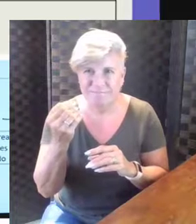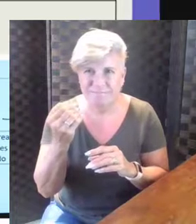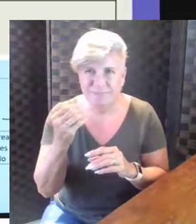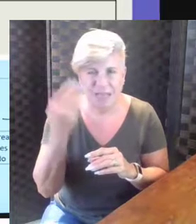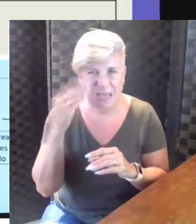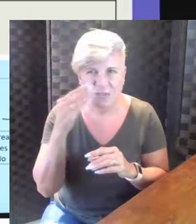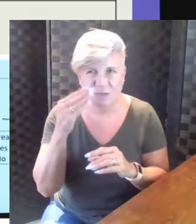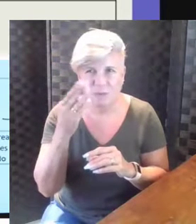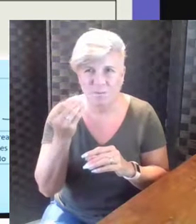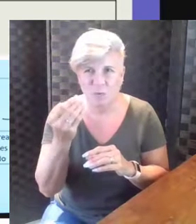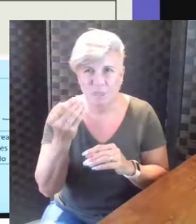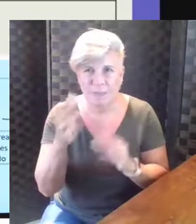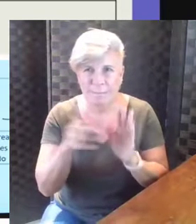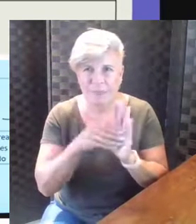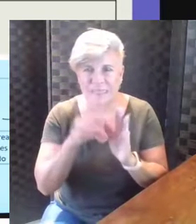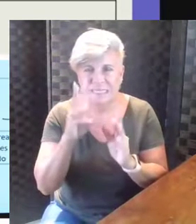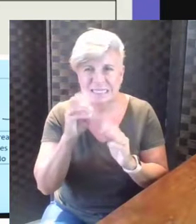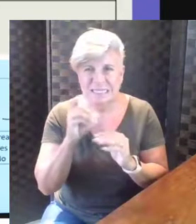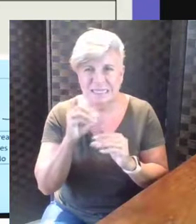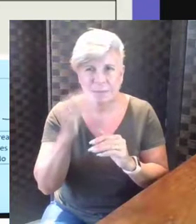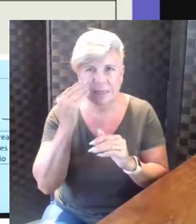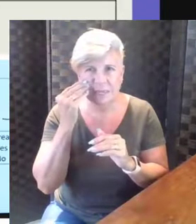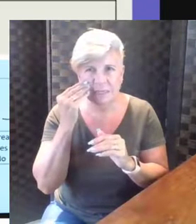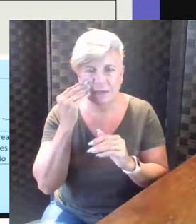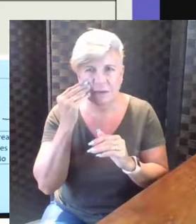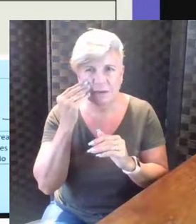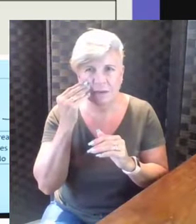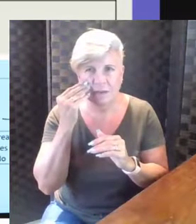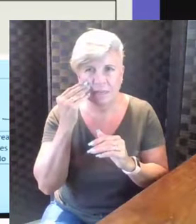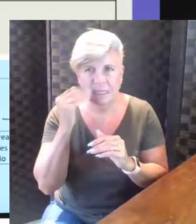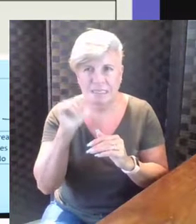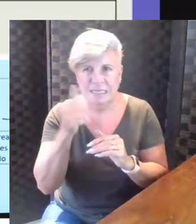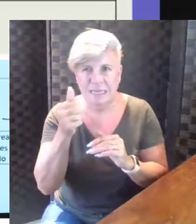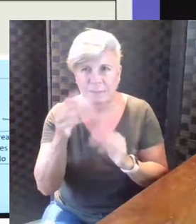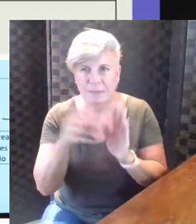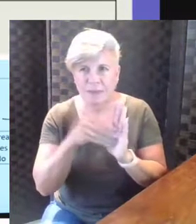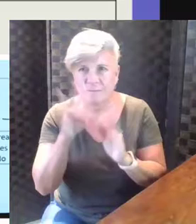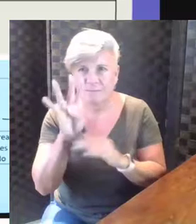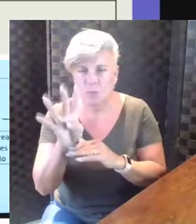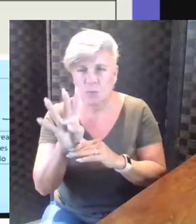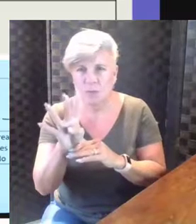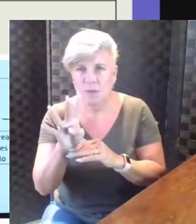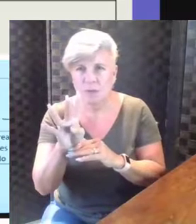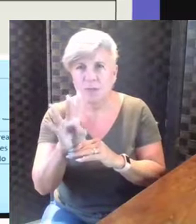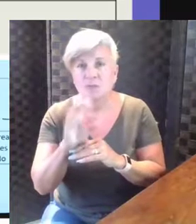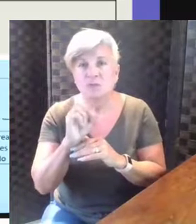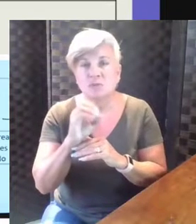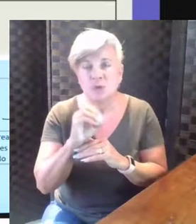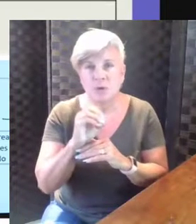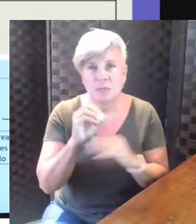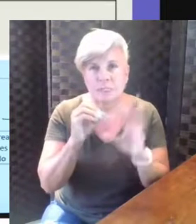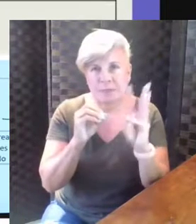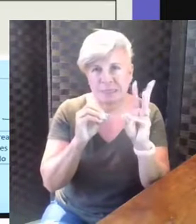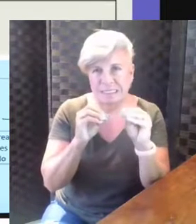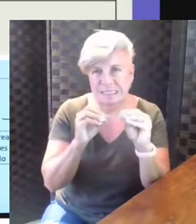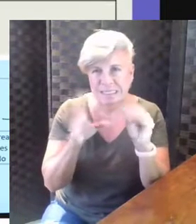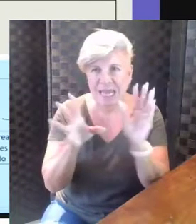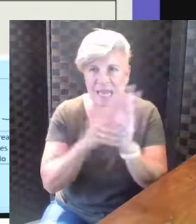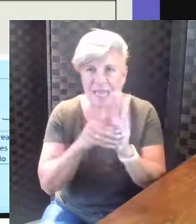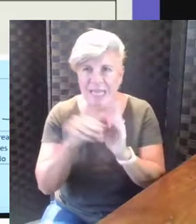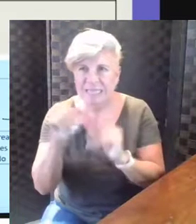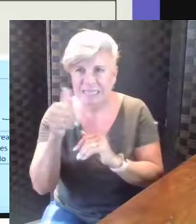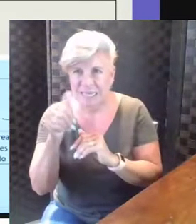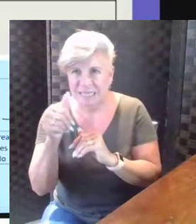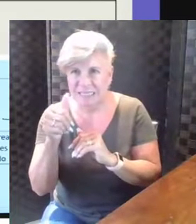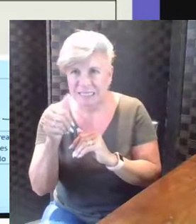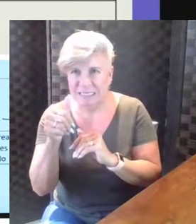I don't know what 14 plus 60 is, but I do know 14 is 10 plus 4. So I'm going to take my 60, go ahead